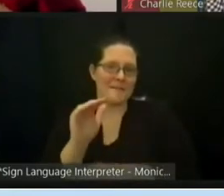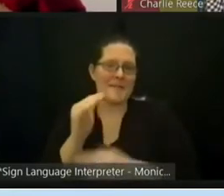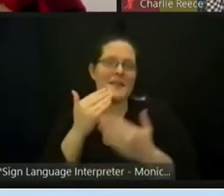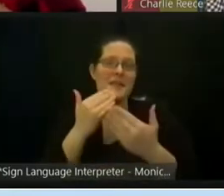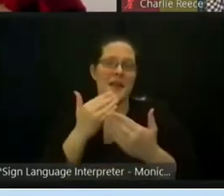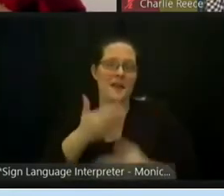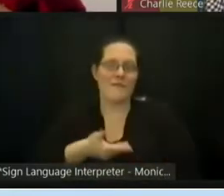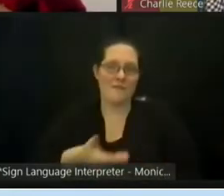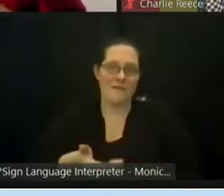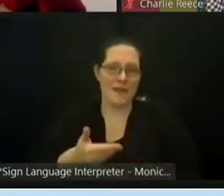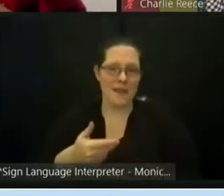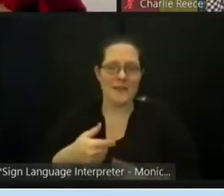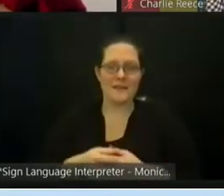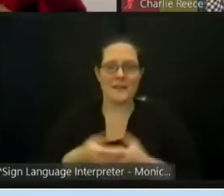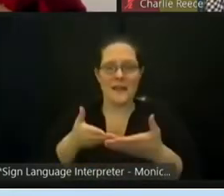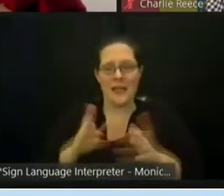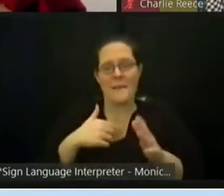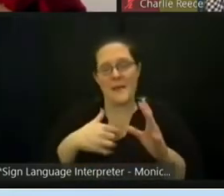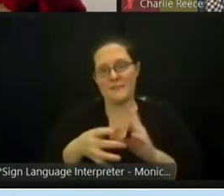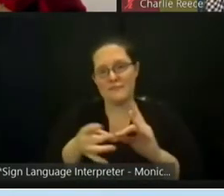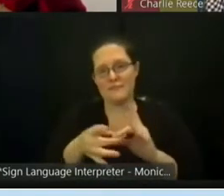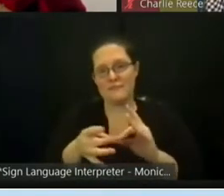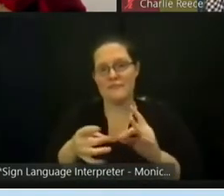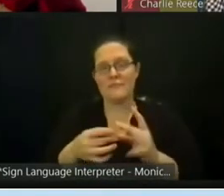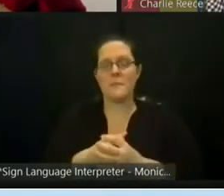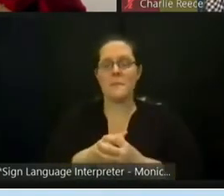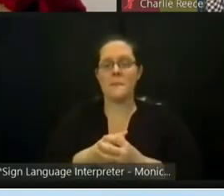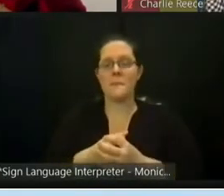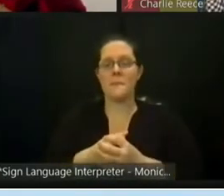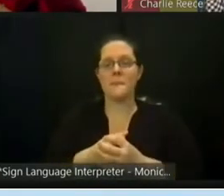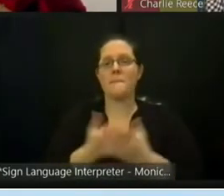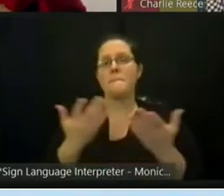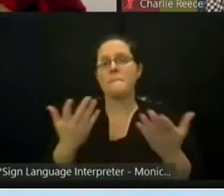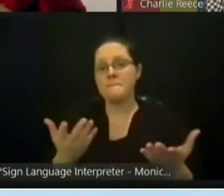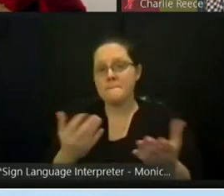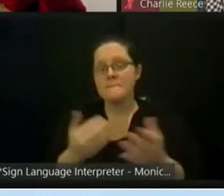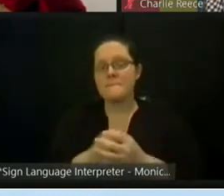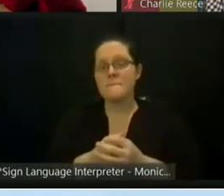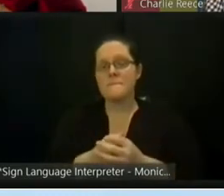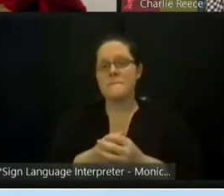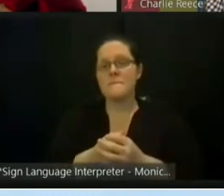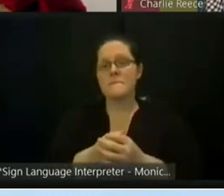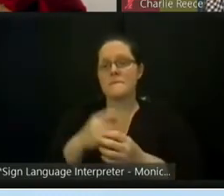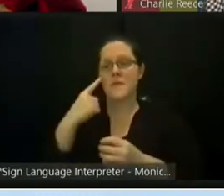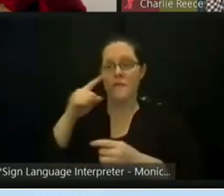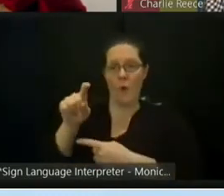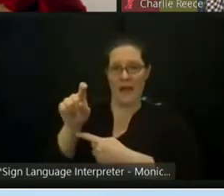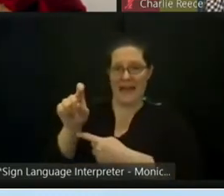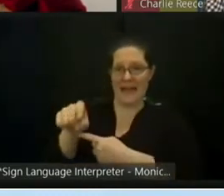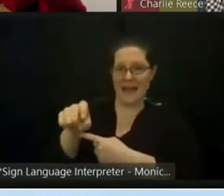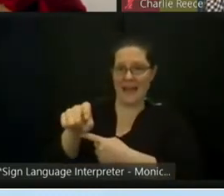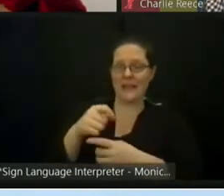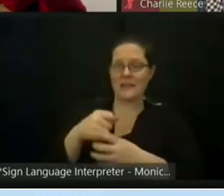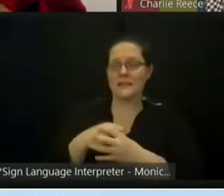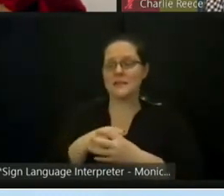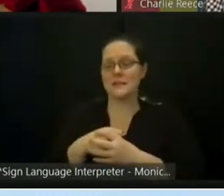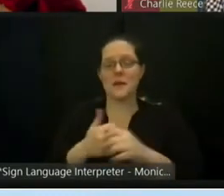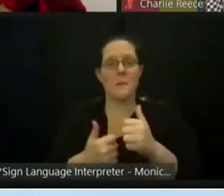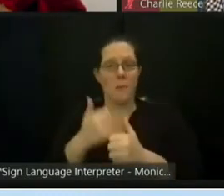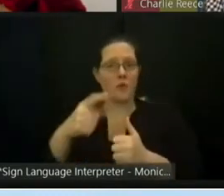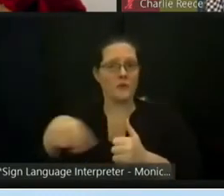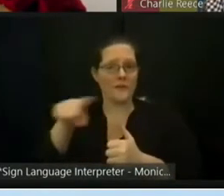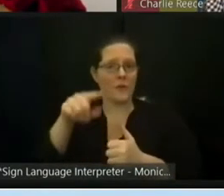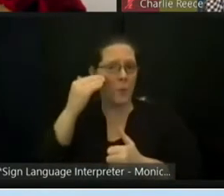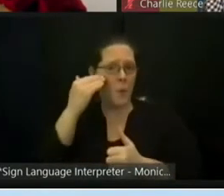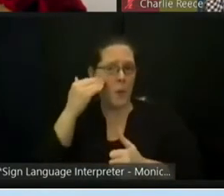me. Well, what I want to say is, as a needs, of course, most of you know I am from